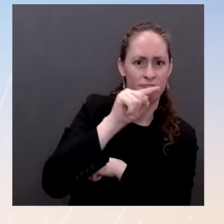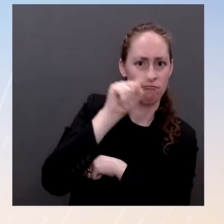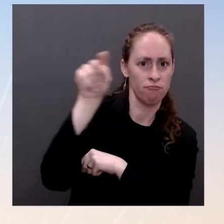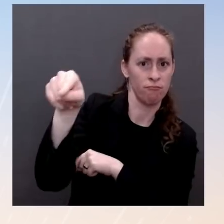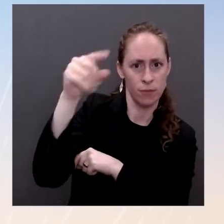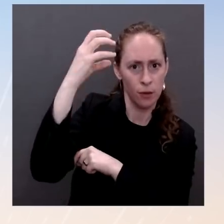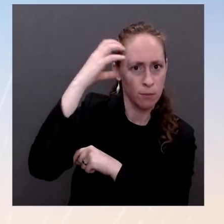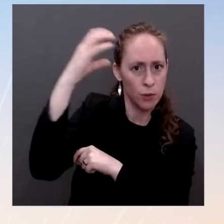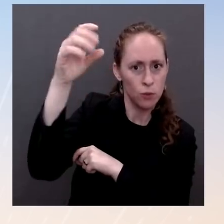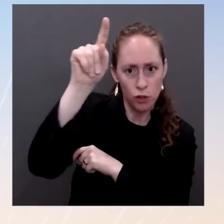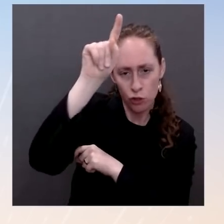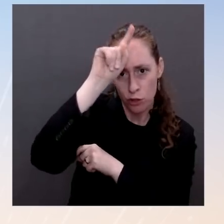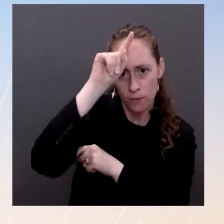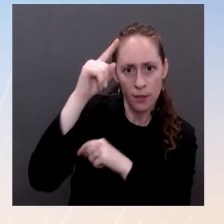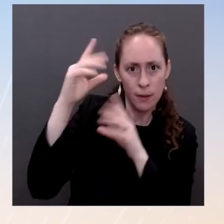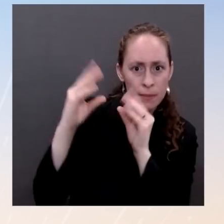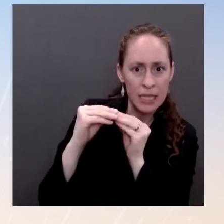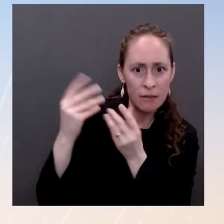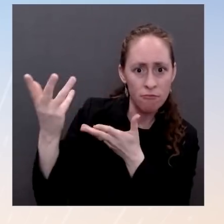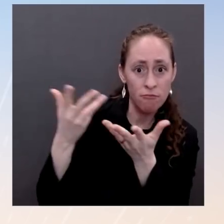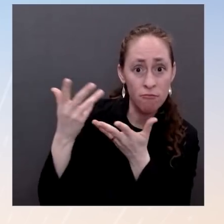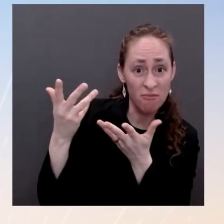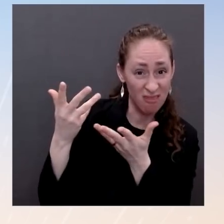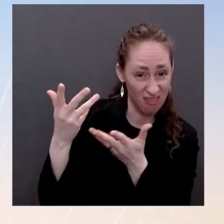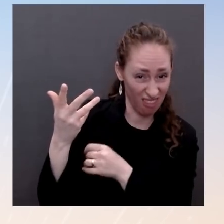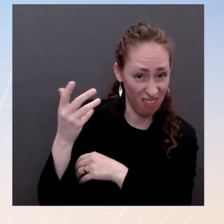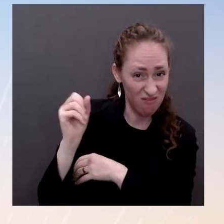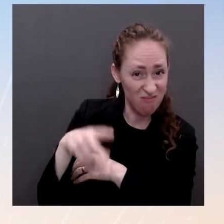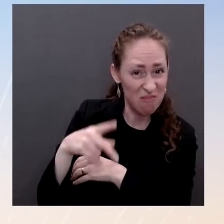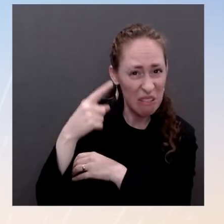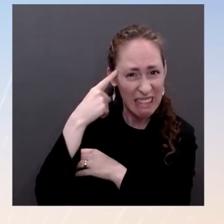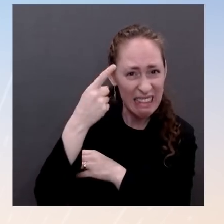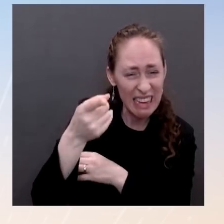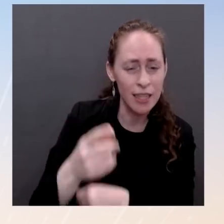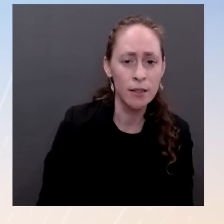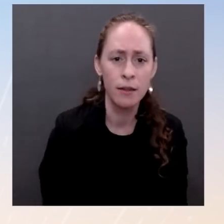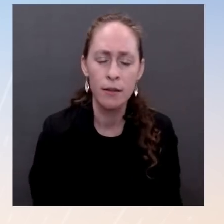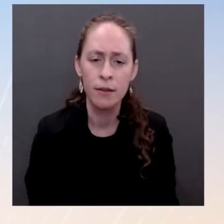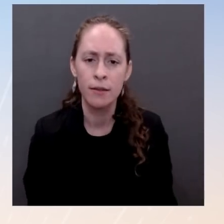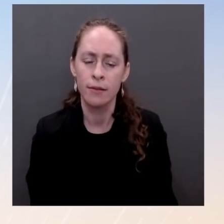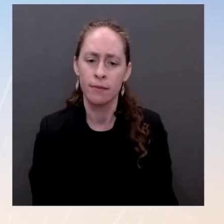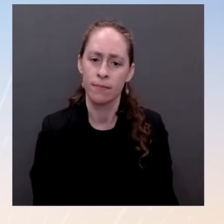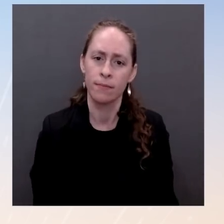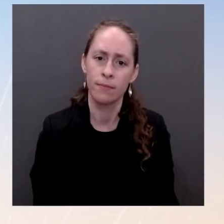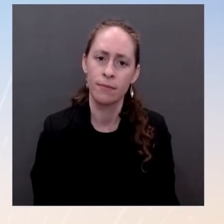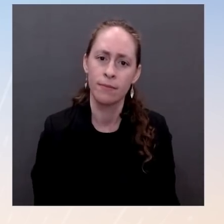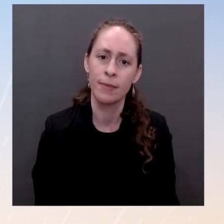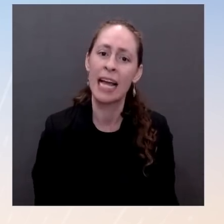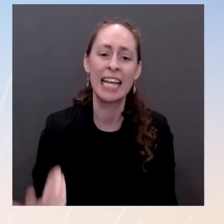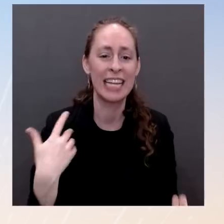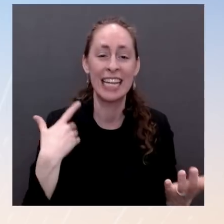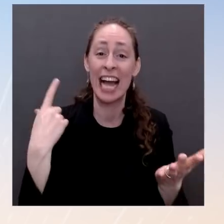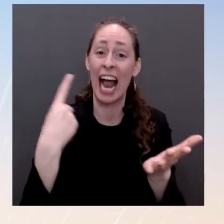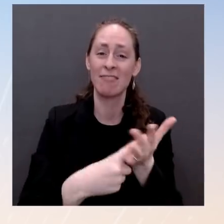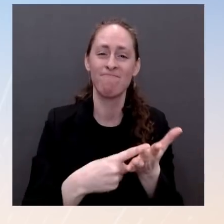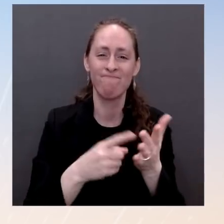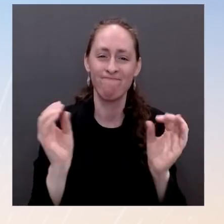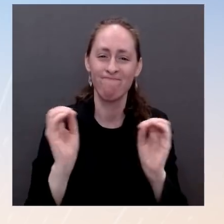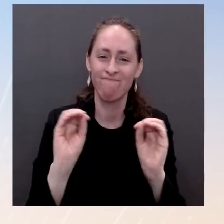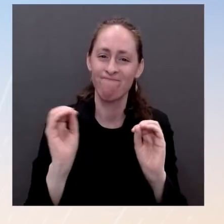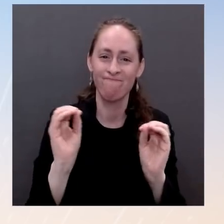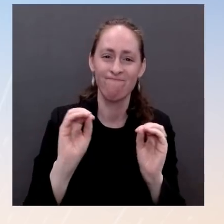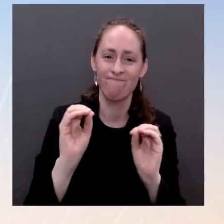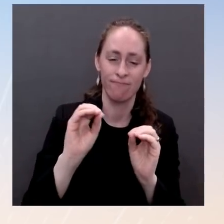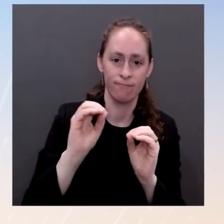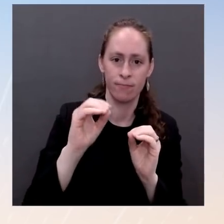I don't think we have an assessment on that from here. Obviously, the Munich Security Conference is an opportunity for any leader to engage with, communicate